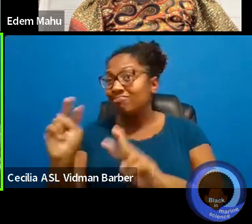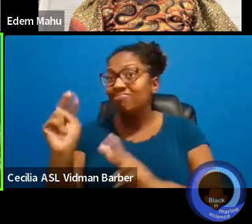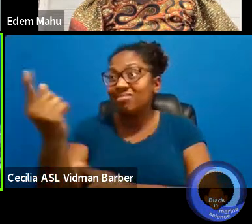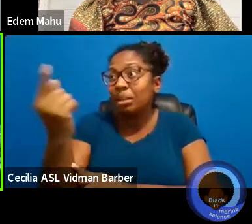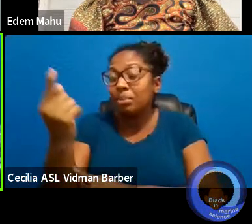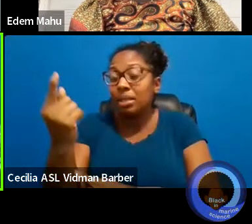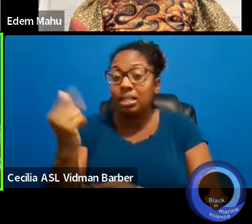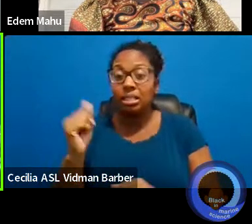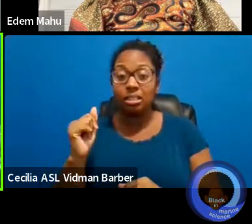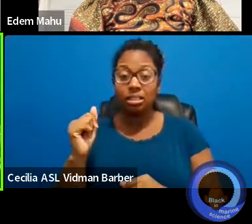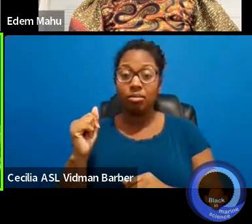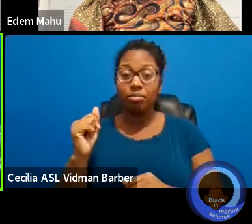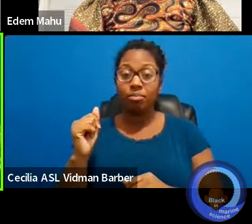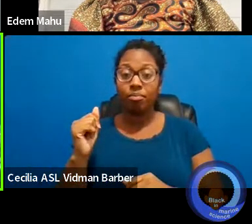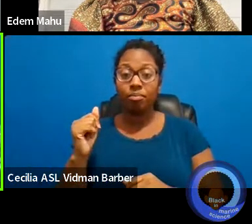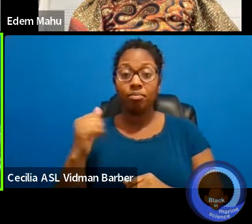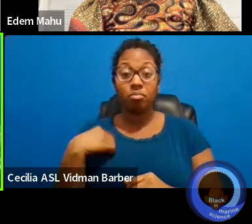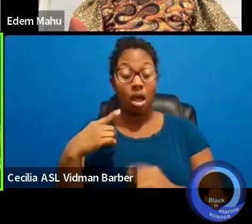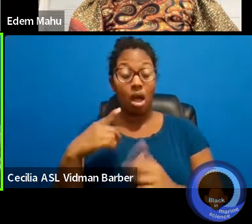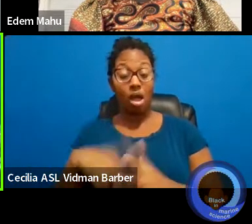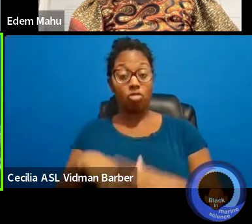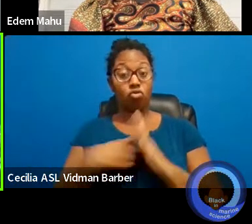had initially thought of doing